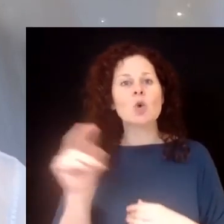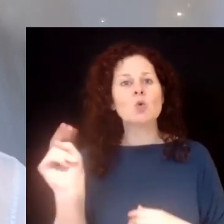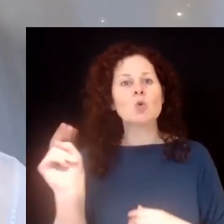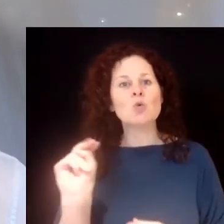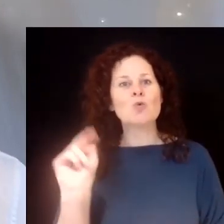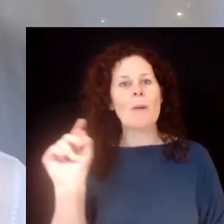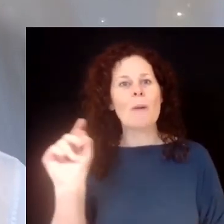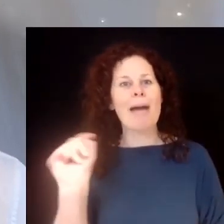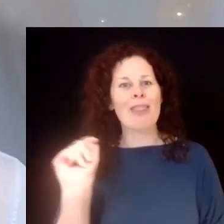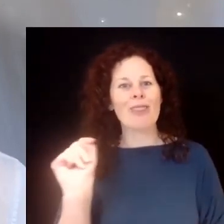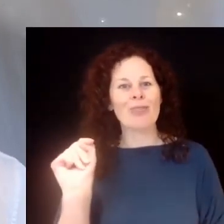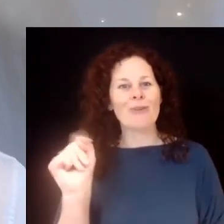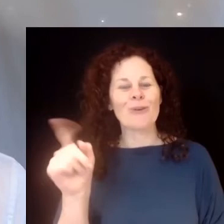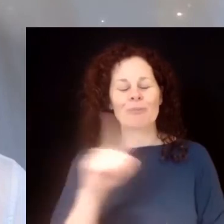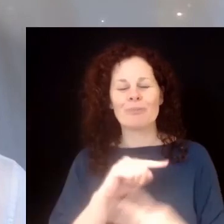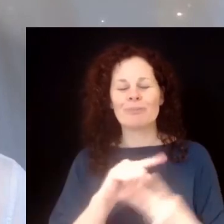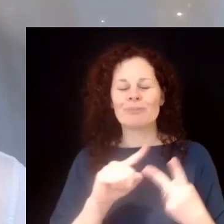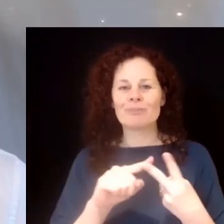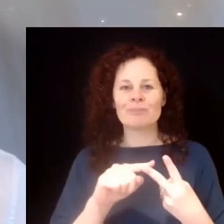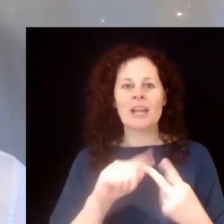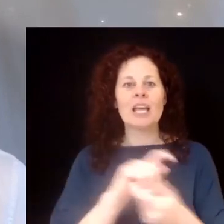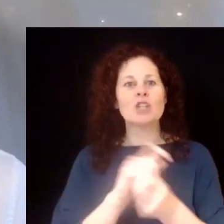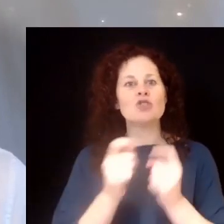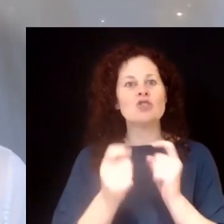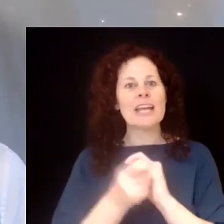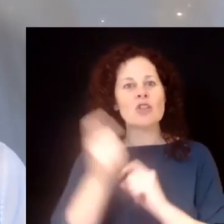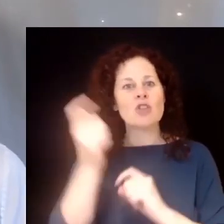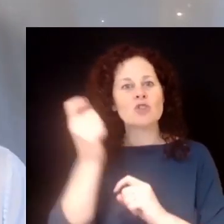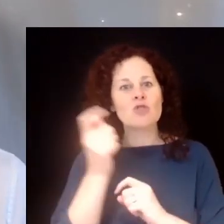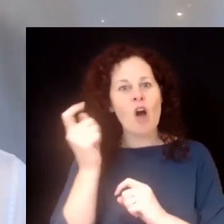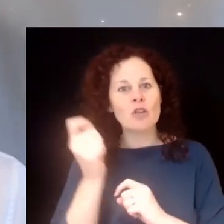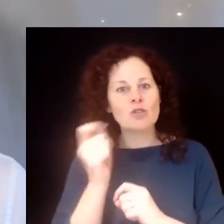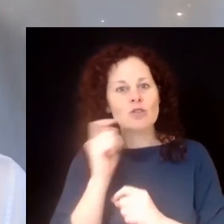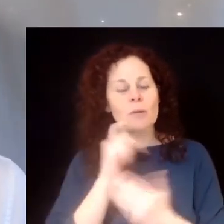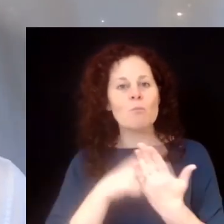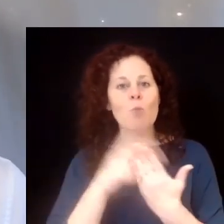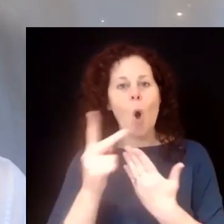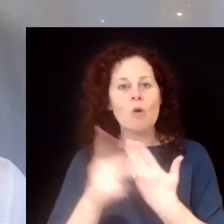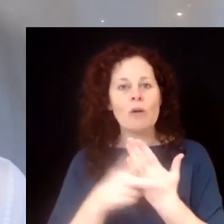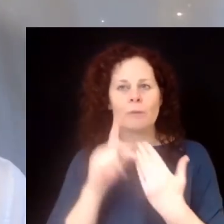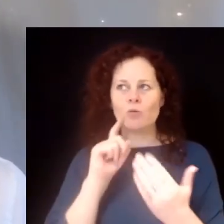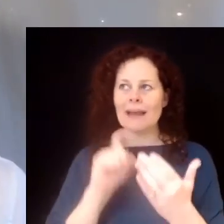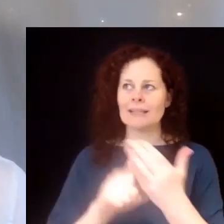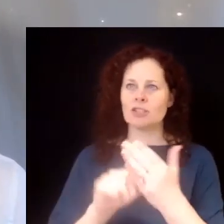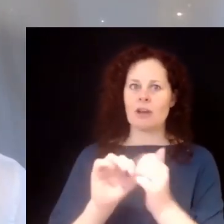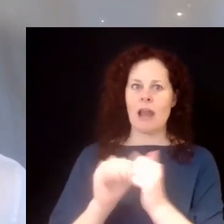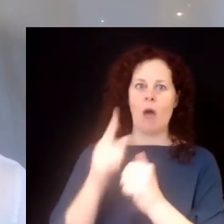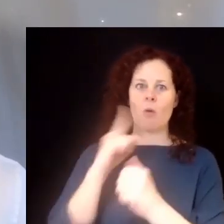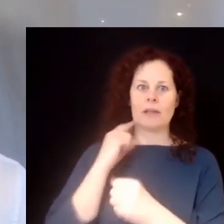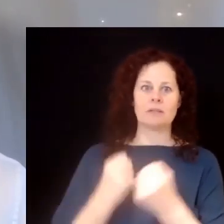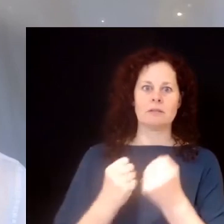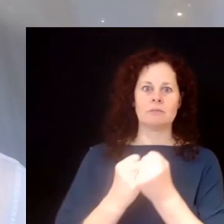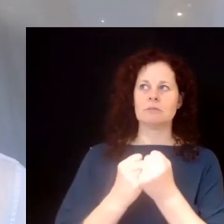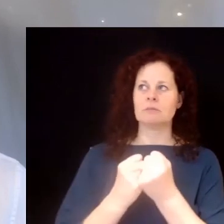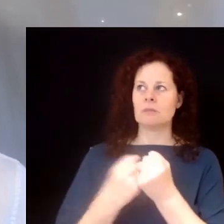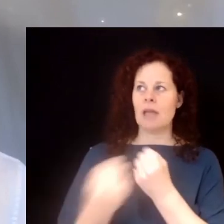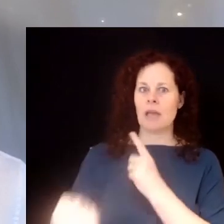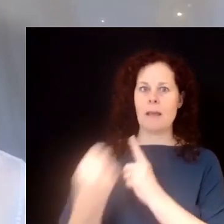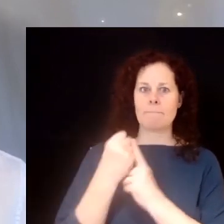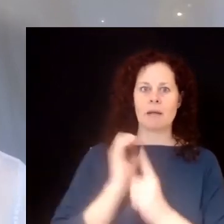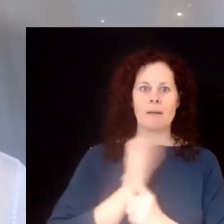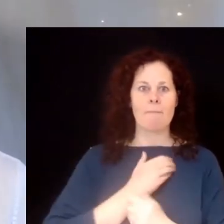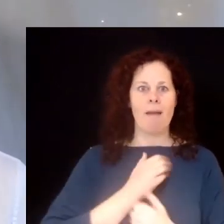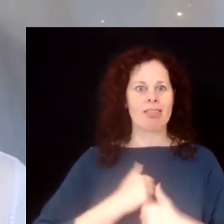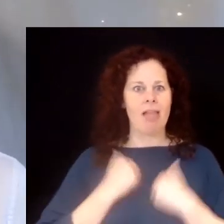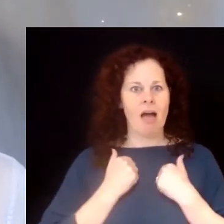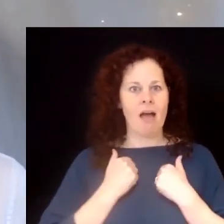secure funding for Western's first fully accessible, multi-occupancy, gender-neutral bathroom, revitalize the AS Scholarship Program in